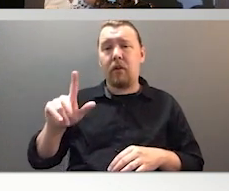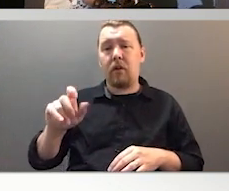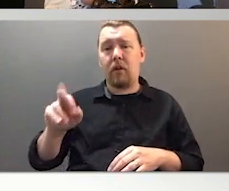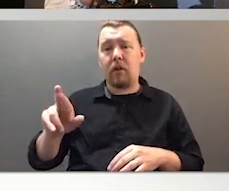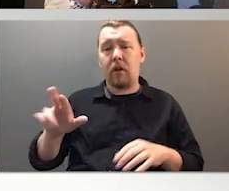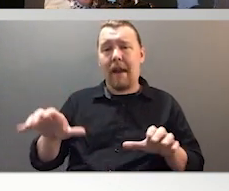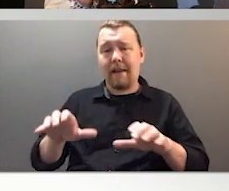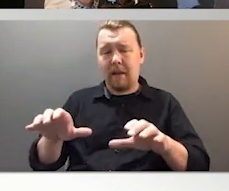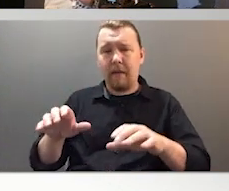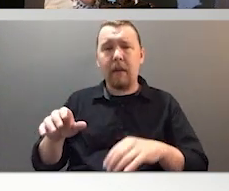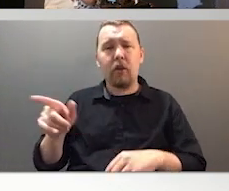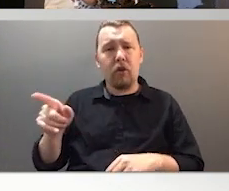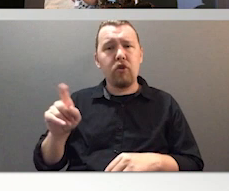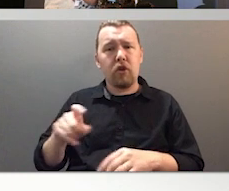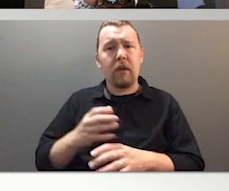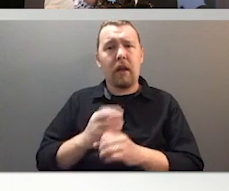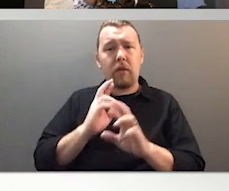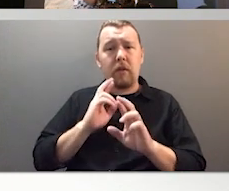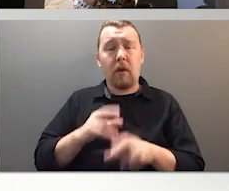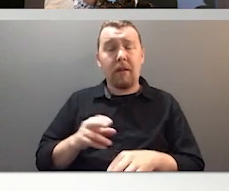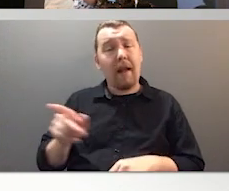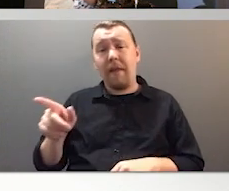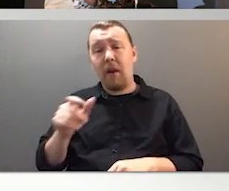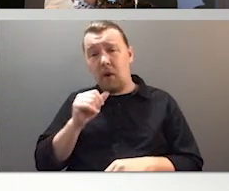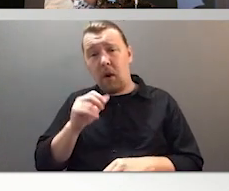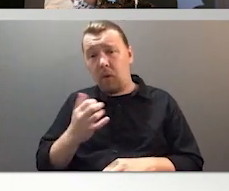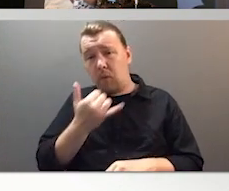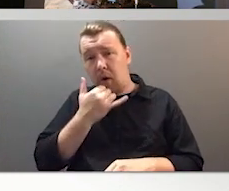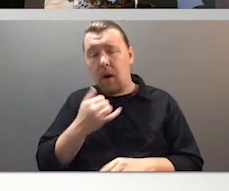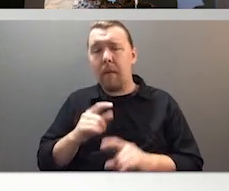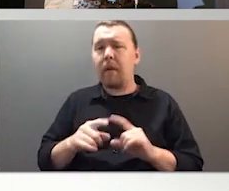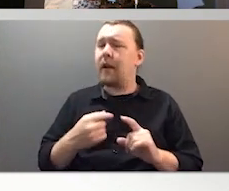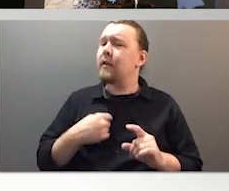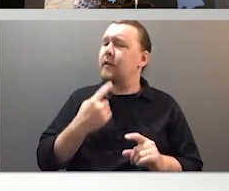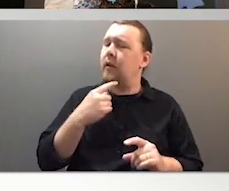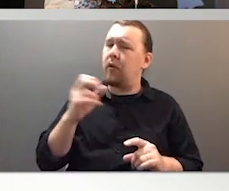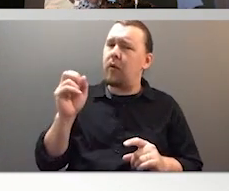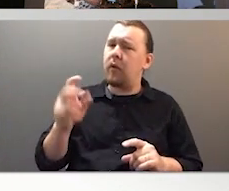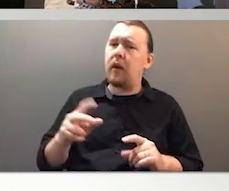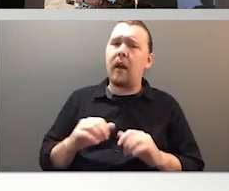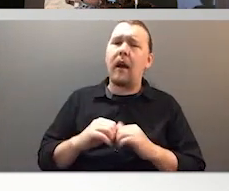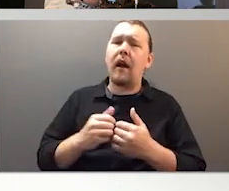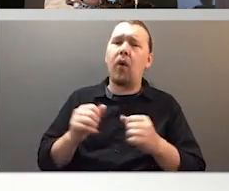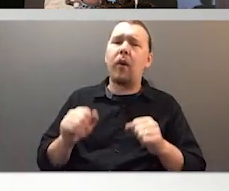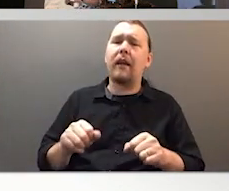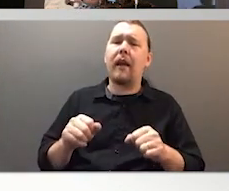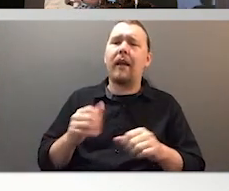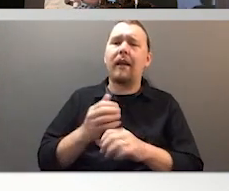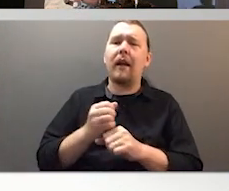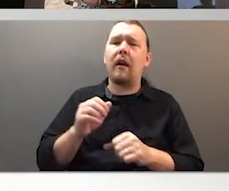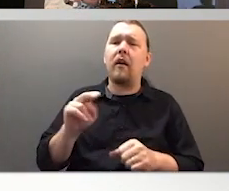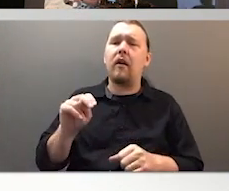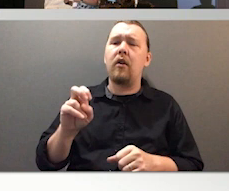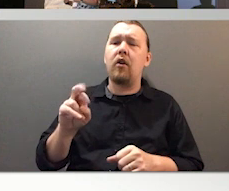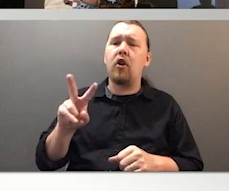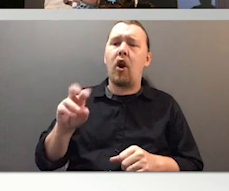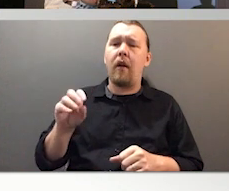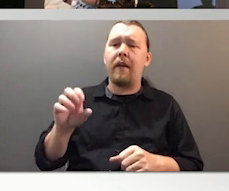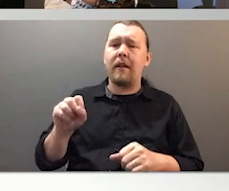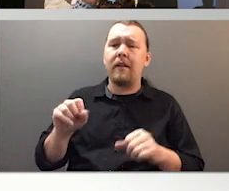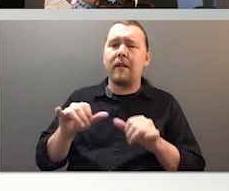And they're not wrong. I just go, okay, so how can we actually calm the nervous system back down once we get